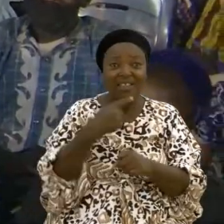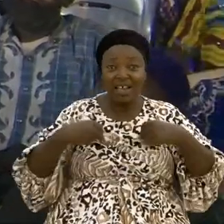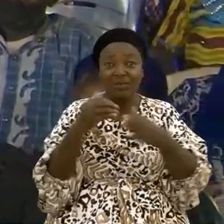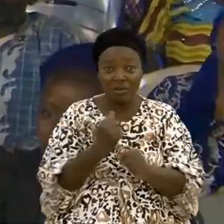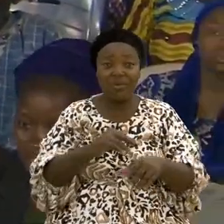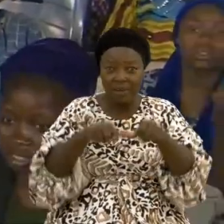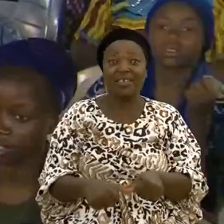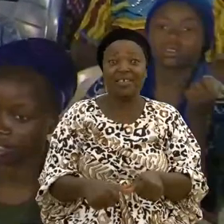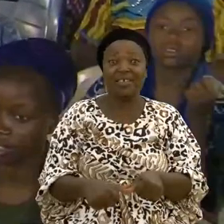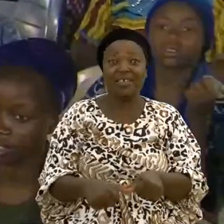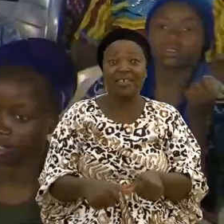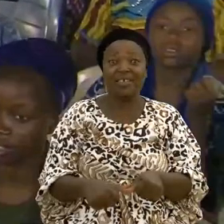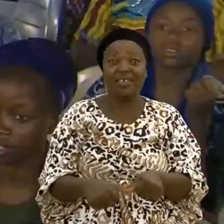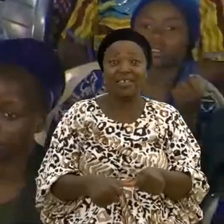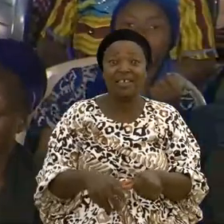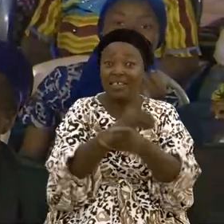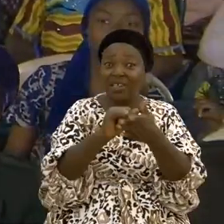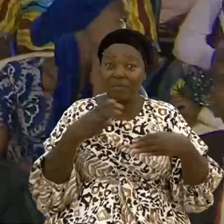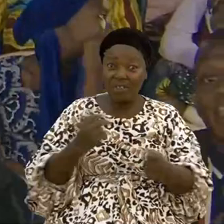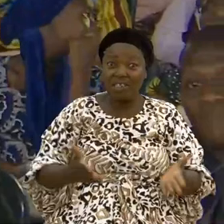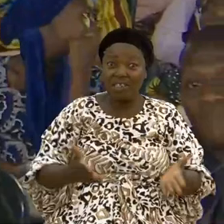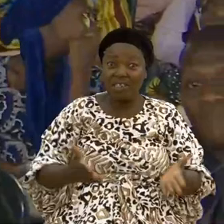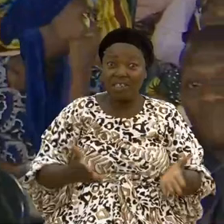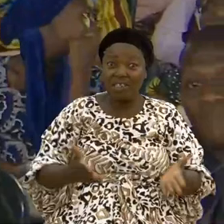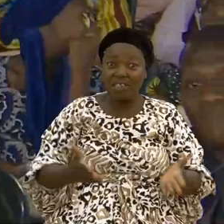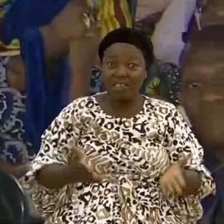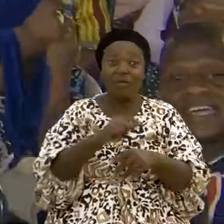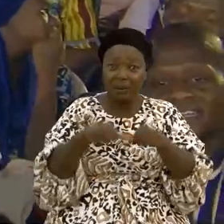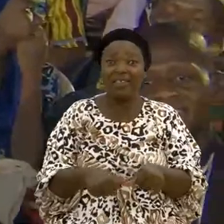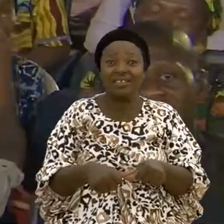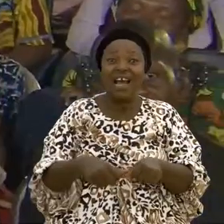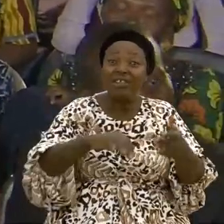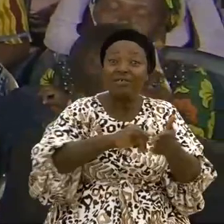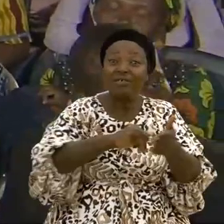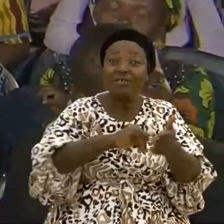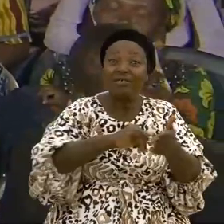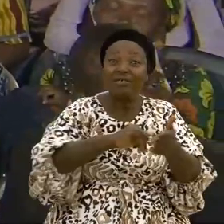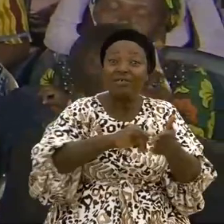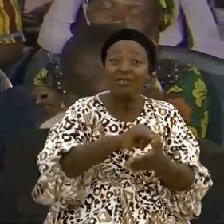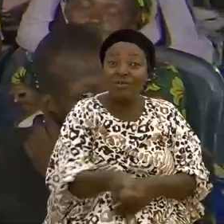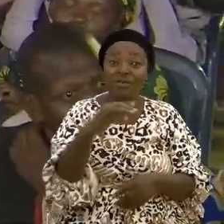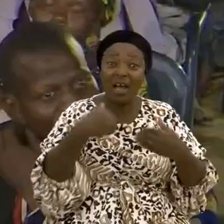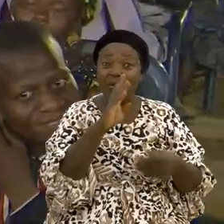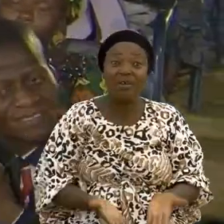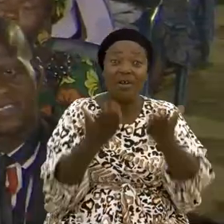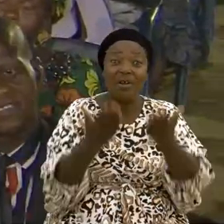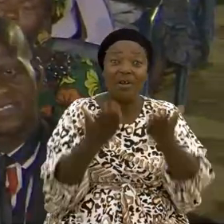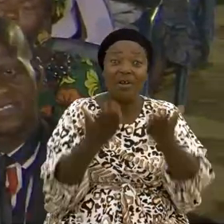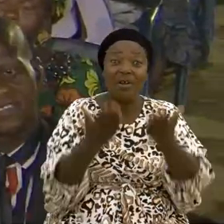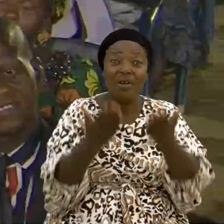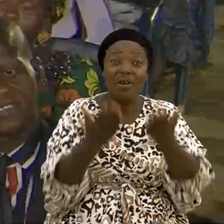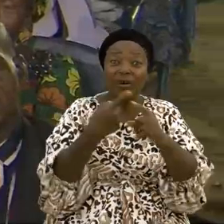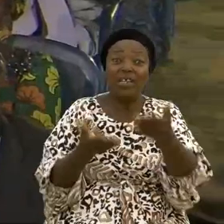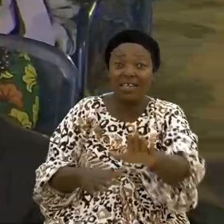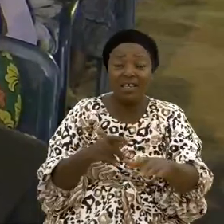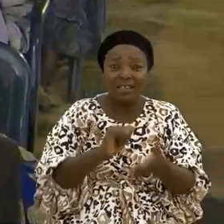will abide. The deliverance you have got here will abide. And those who have been raised from the dead. You